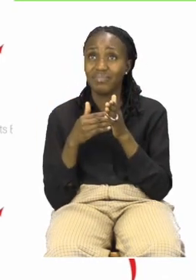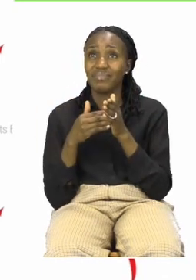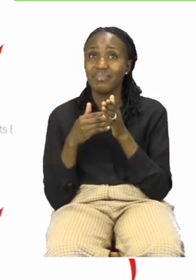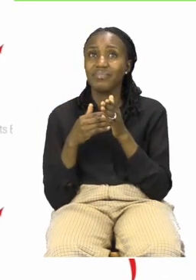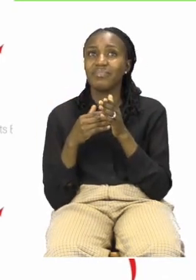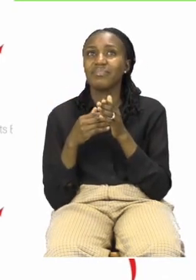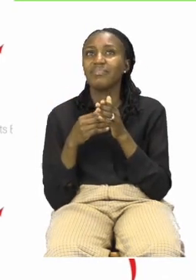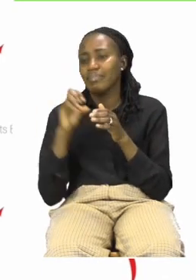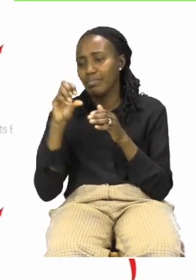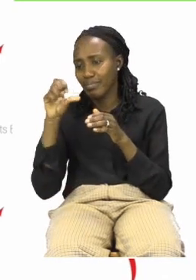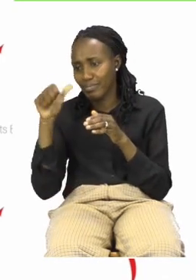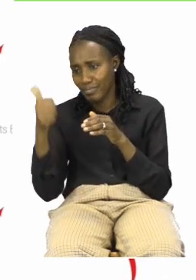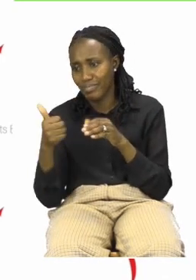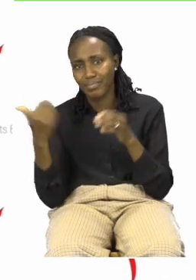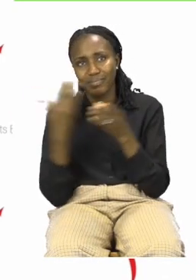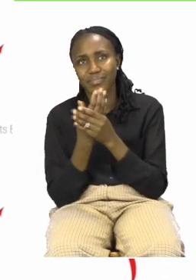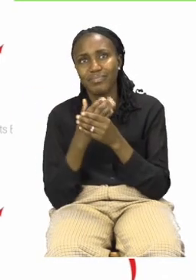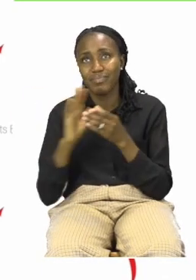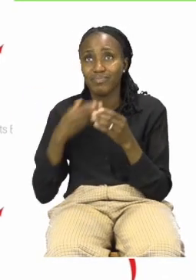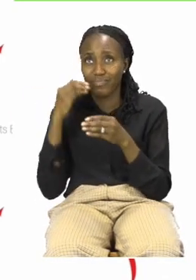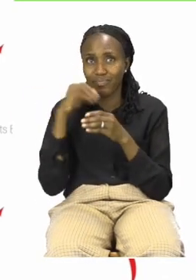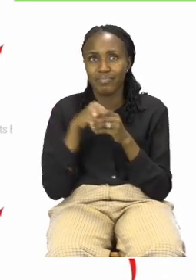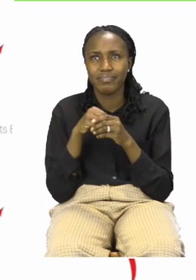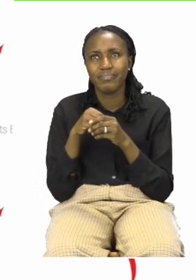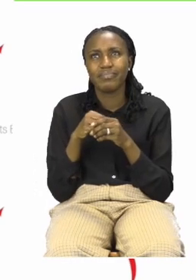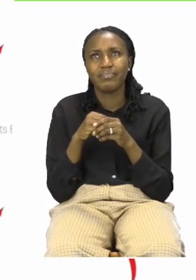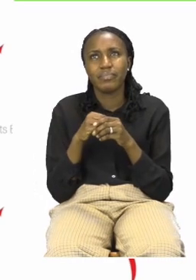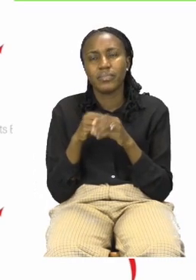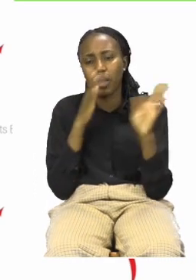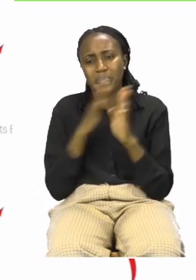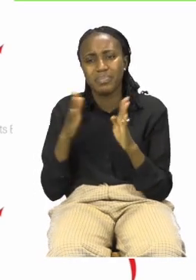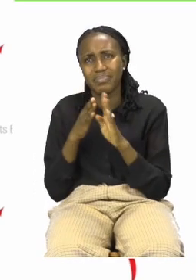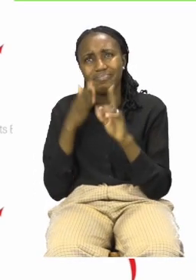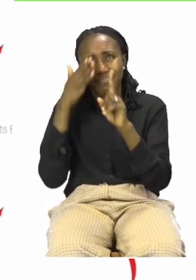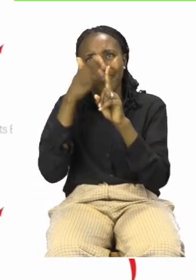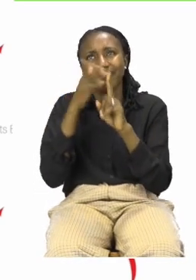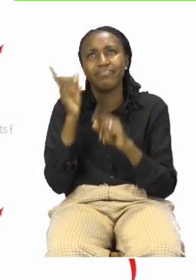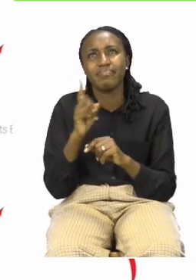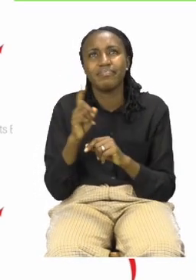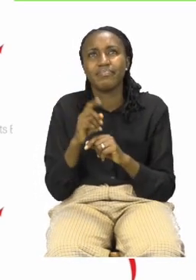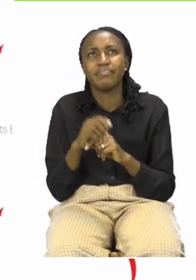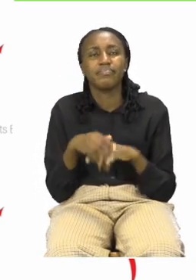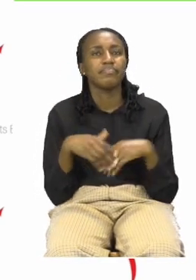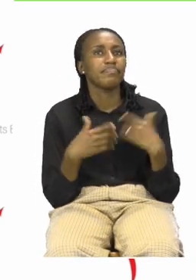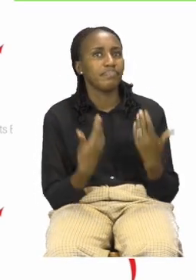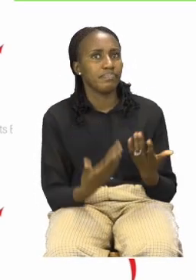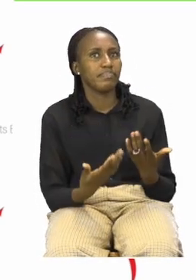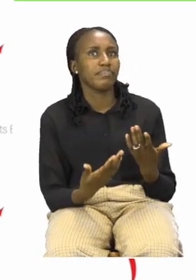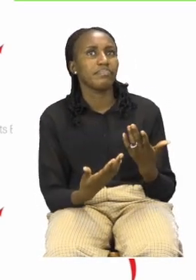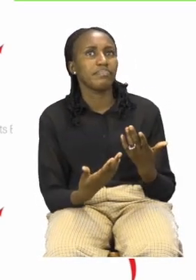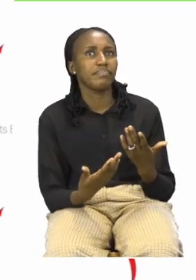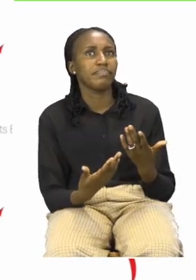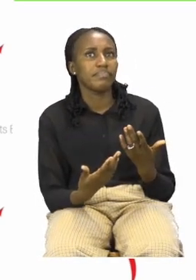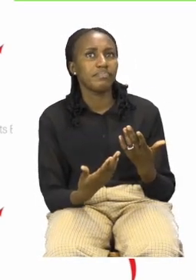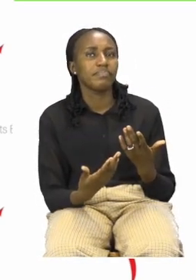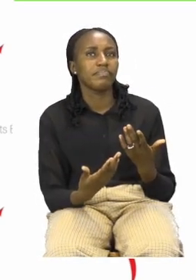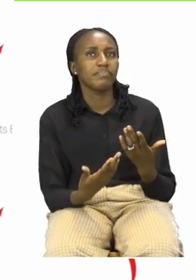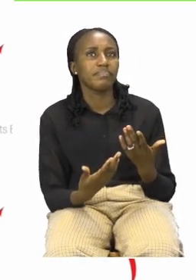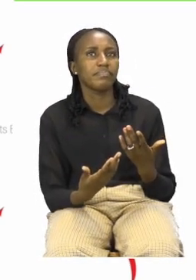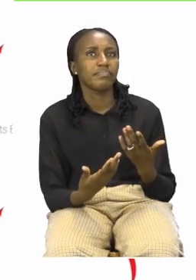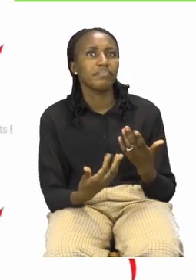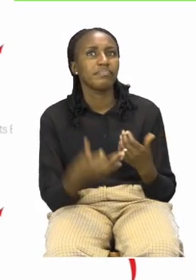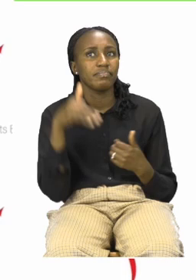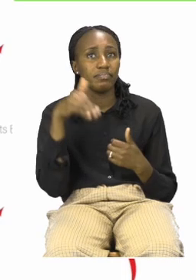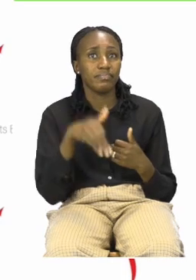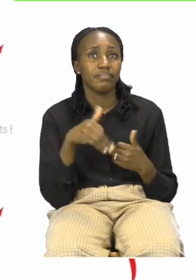continuation. What are the plans ahead, or what are the plans in place? Well, we've got with our Namibia